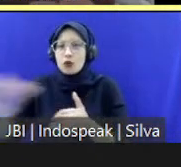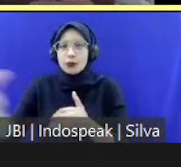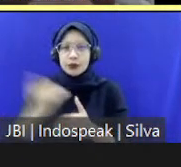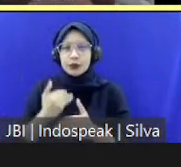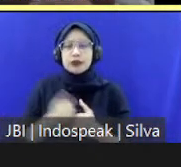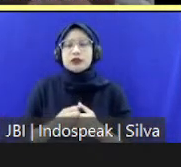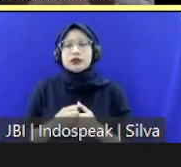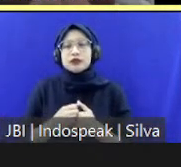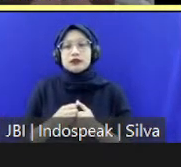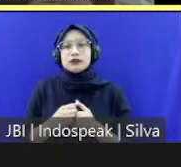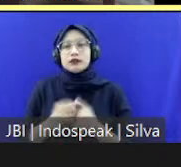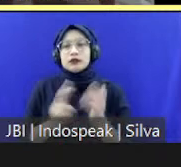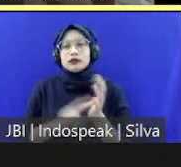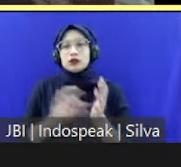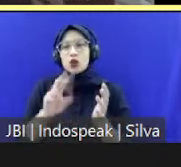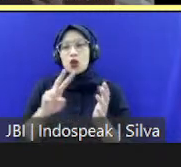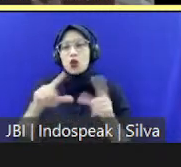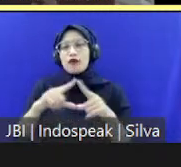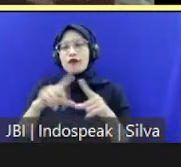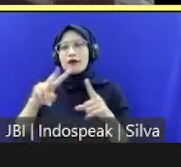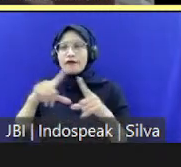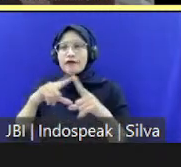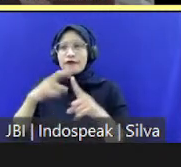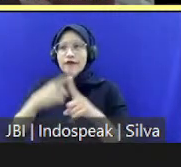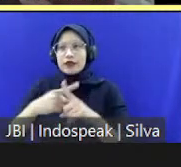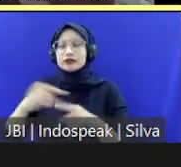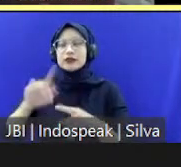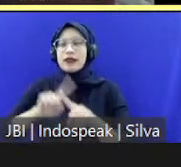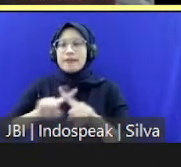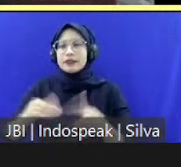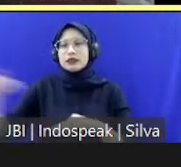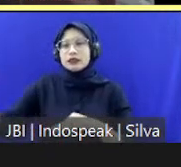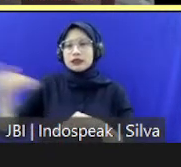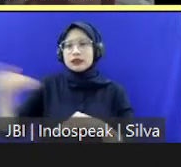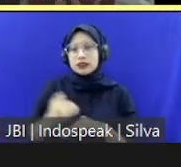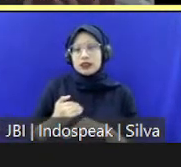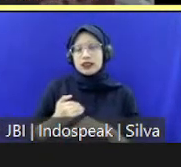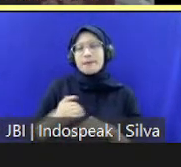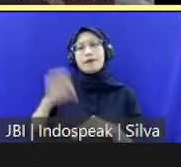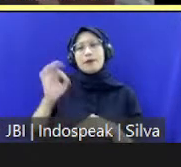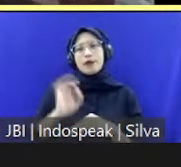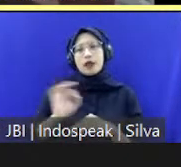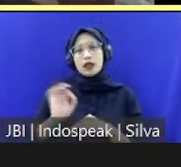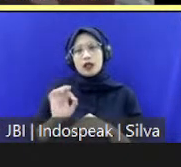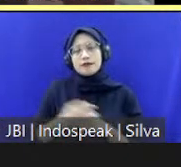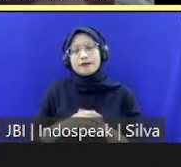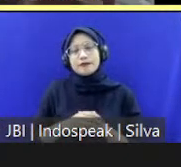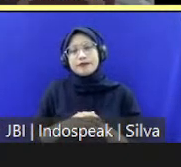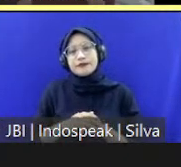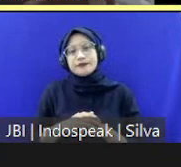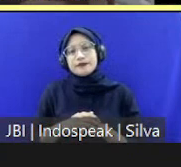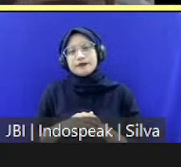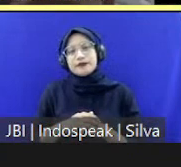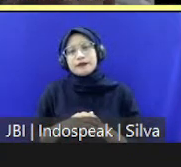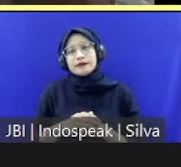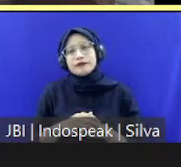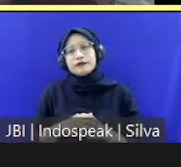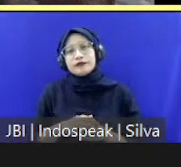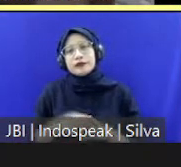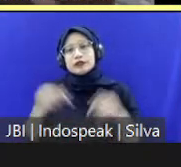not managed to deliver yet on those. And then we also have the